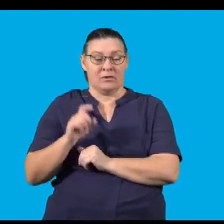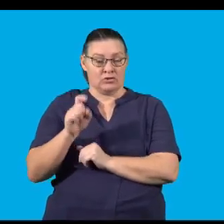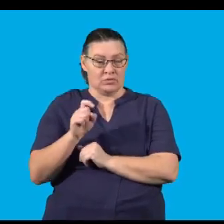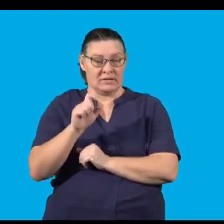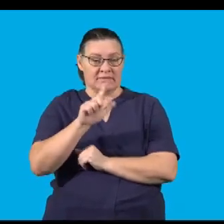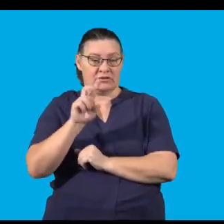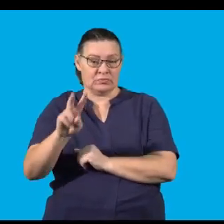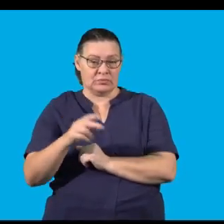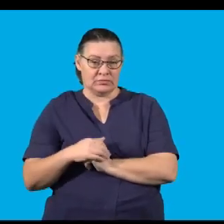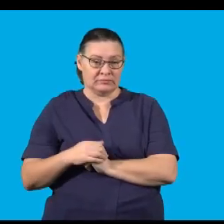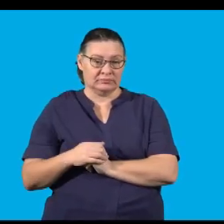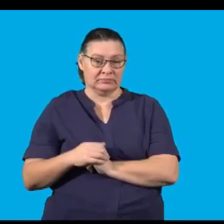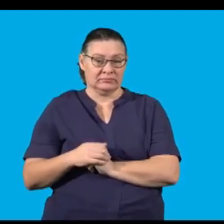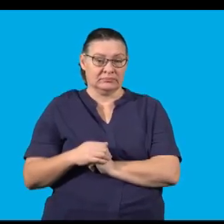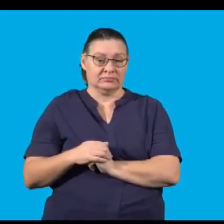72.